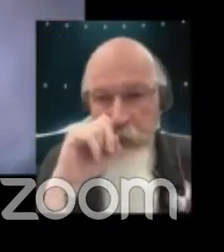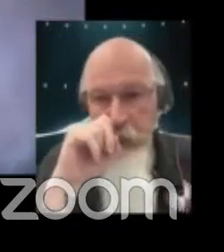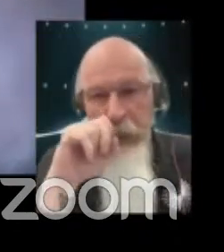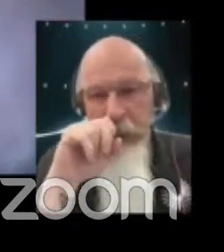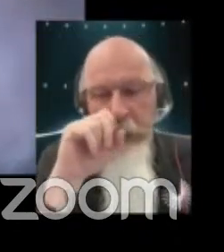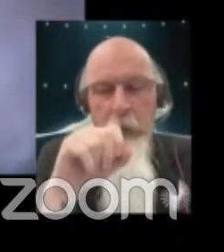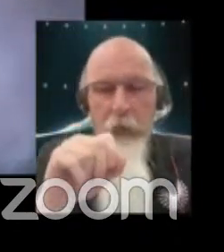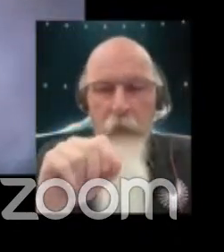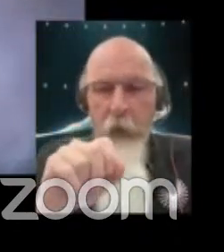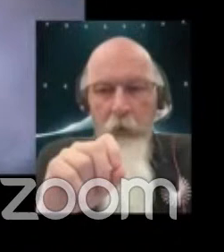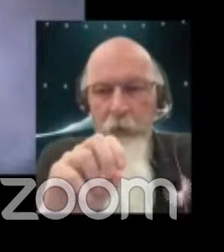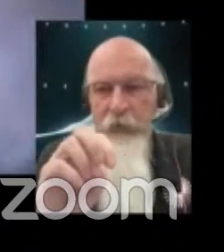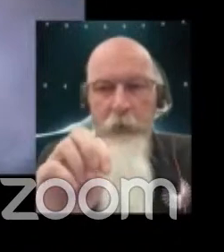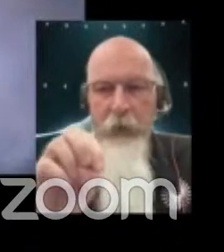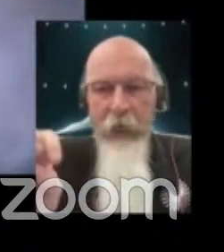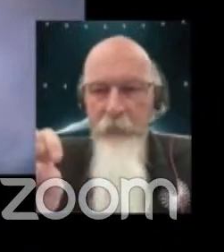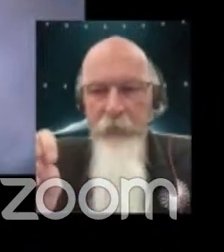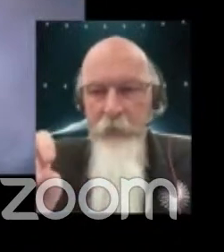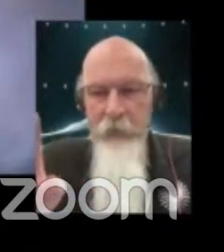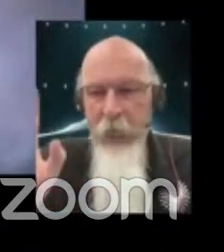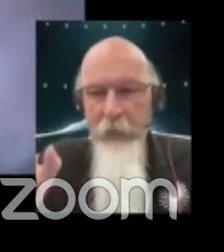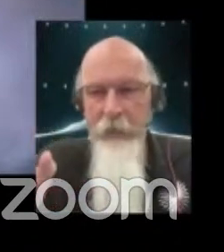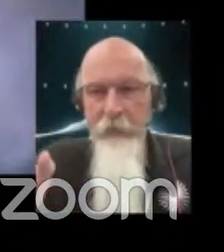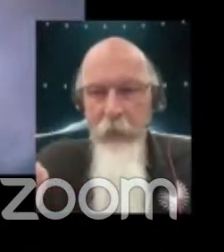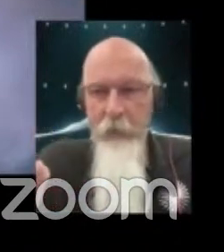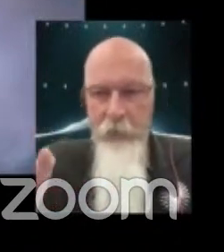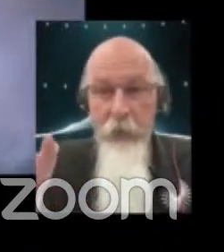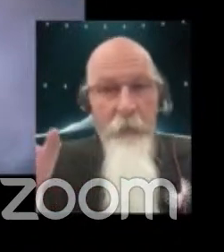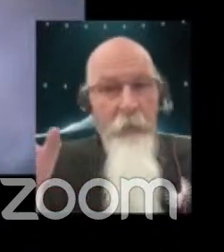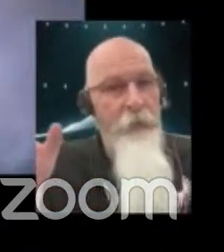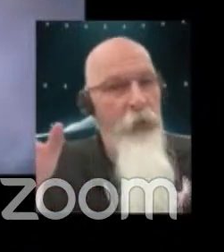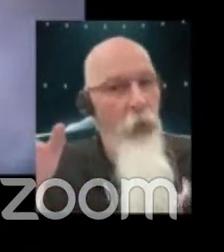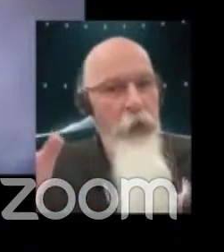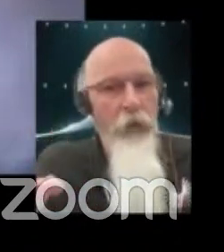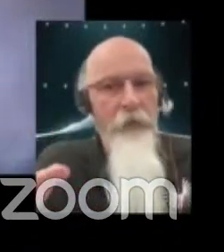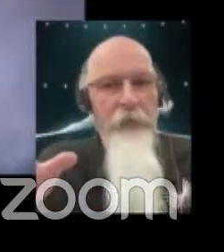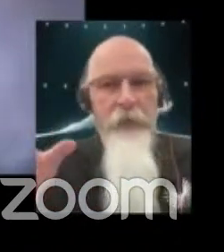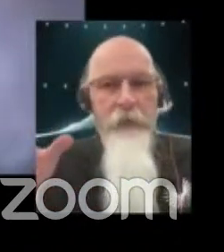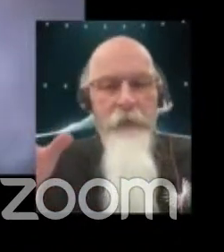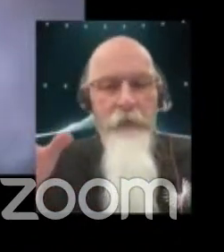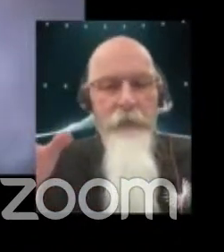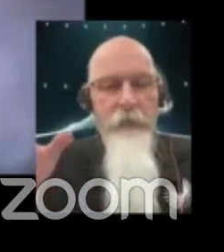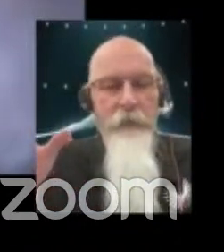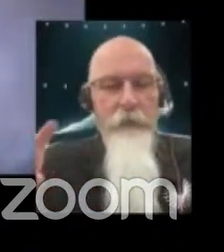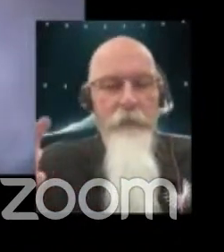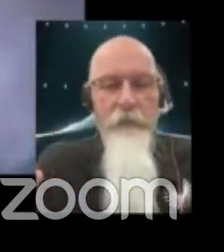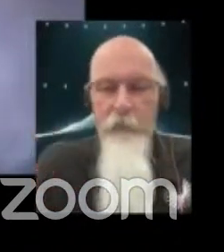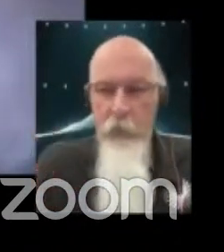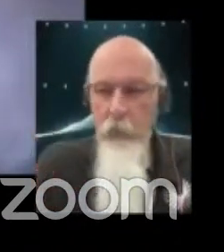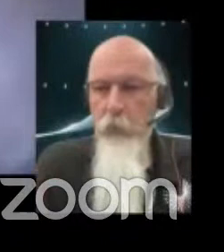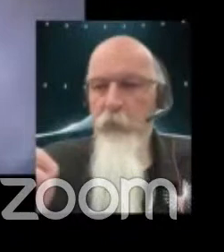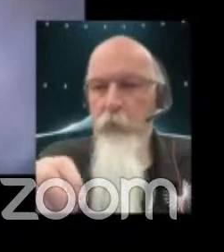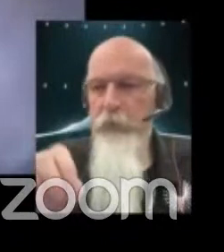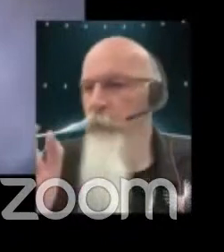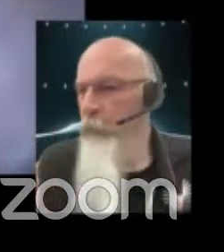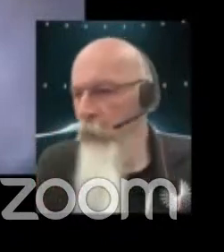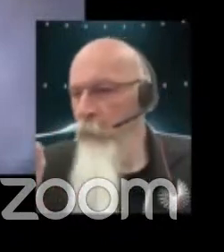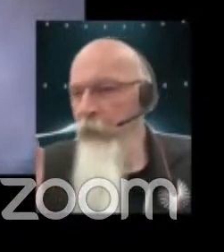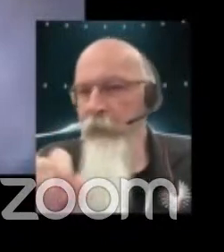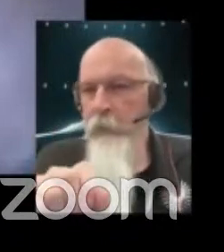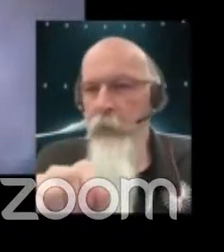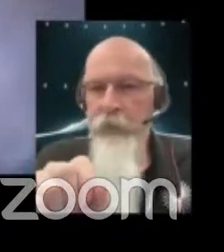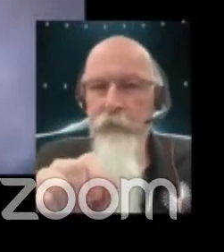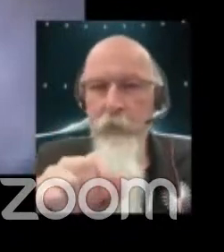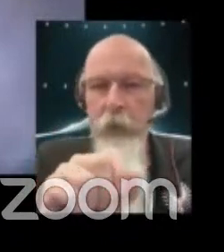even those of us that like to think that we're the rebels and with the adversaries and the hackers and everything else we often follow Authority